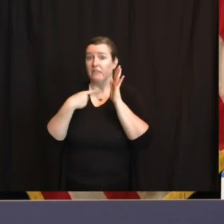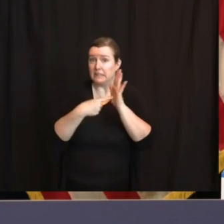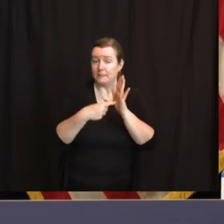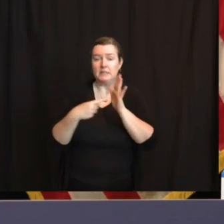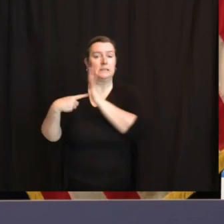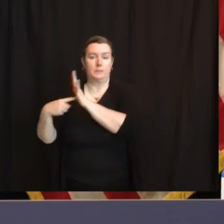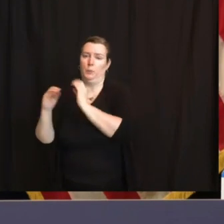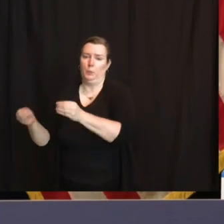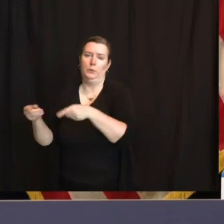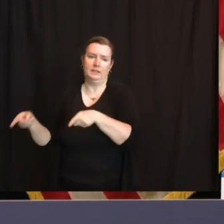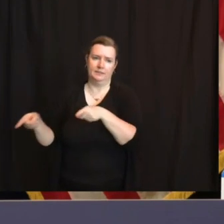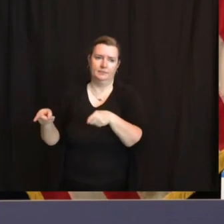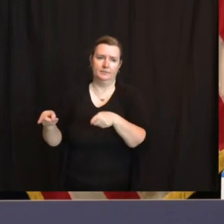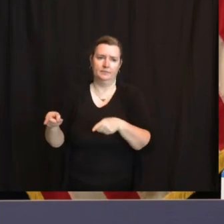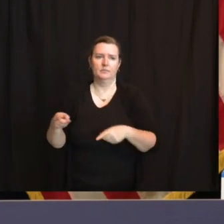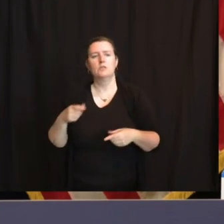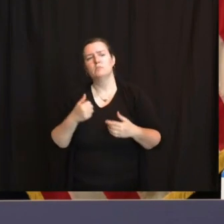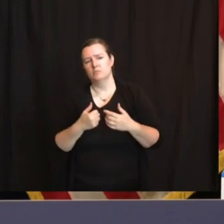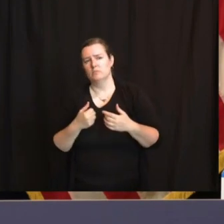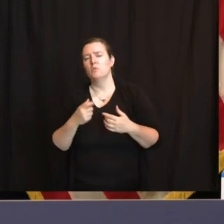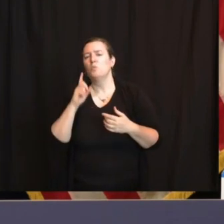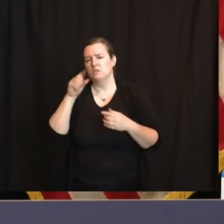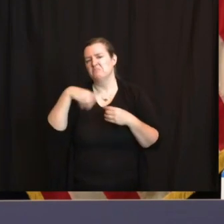Thank you. Dave, over to you.